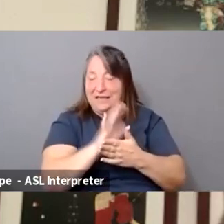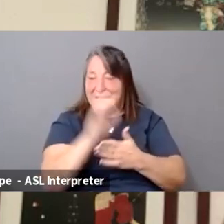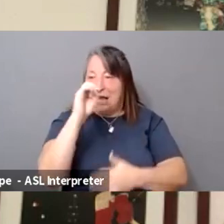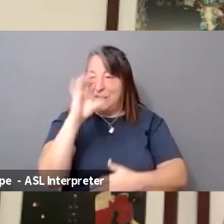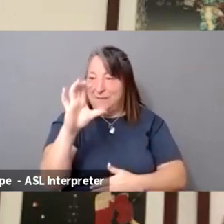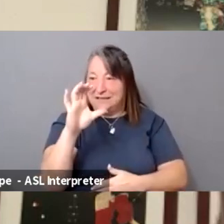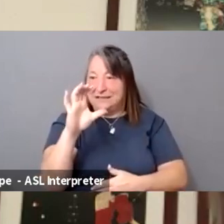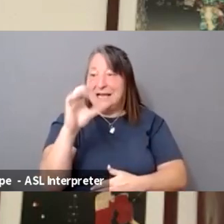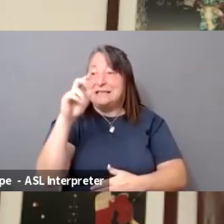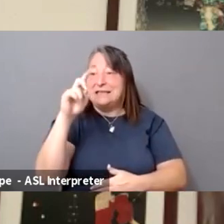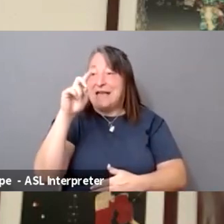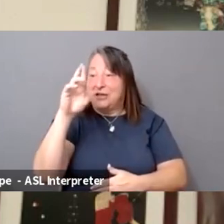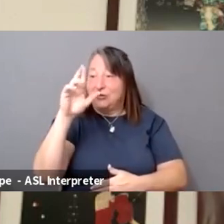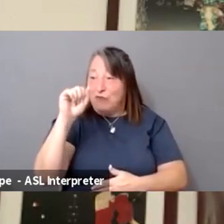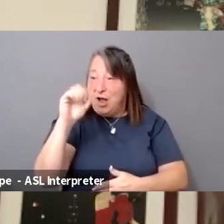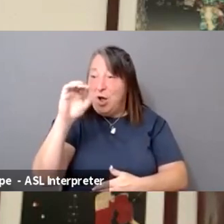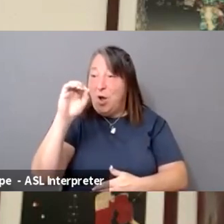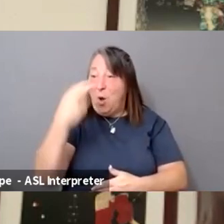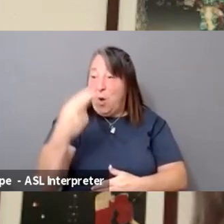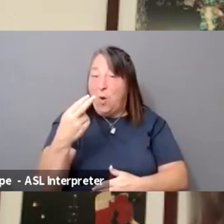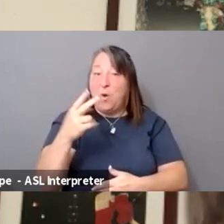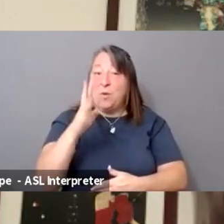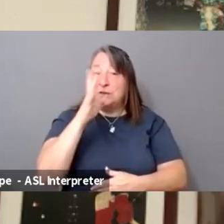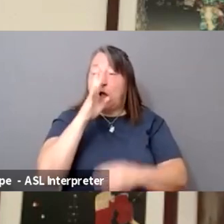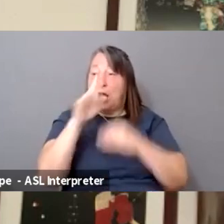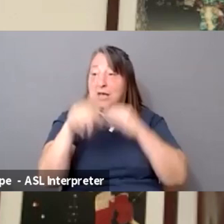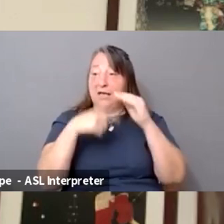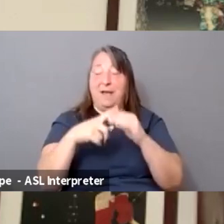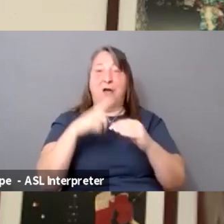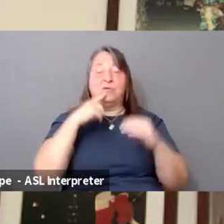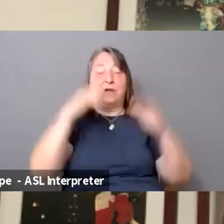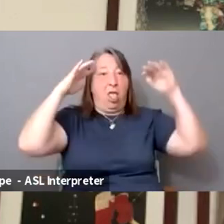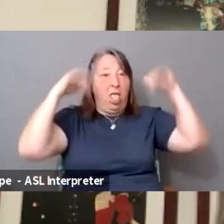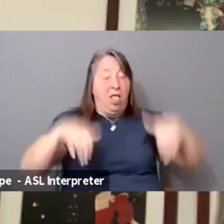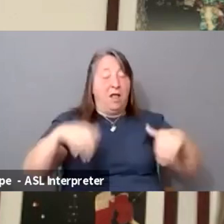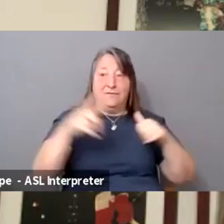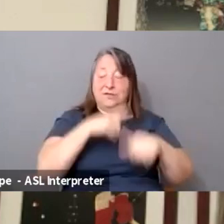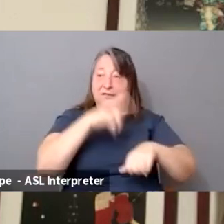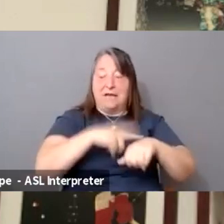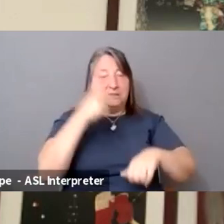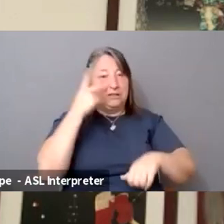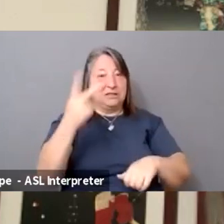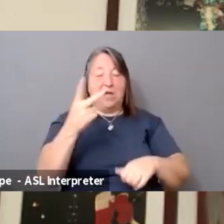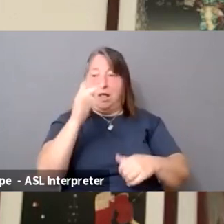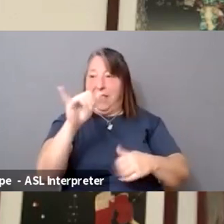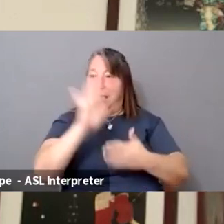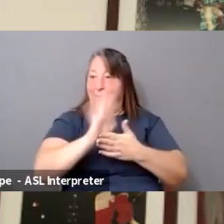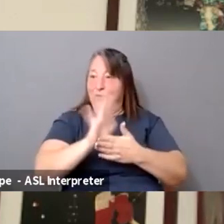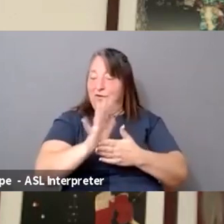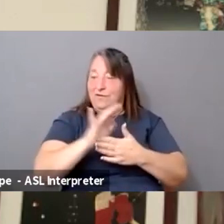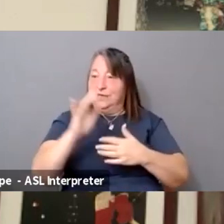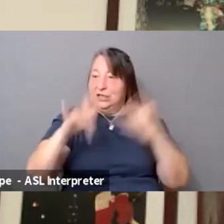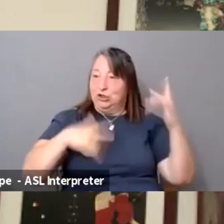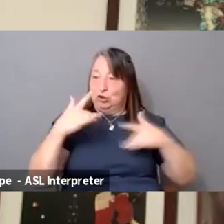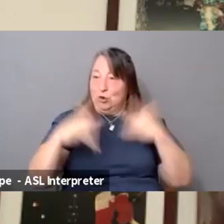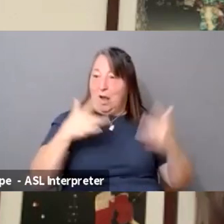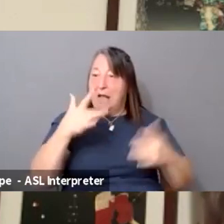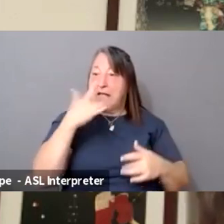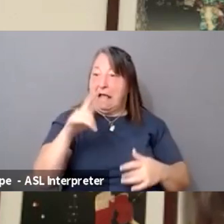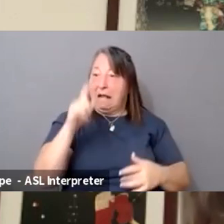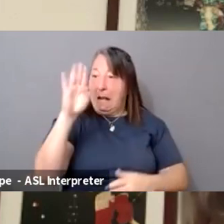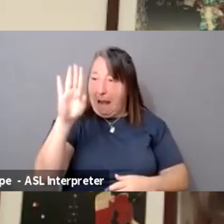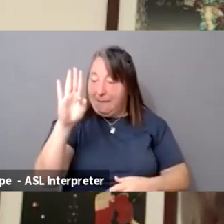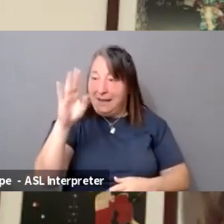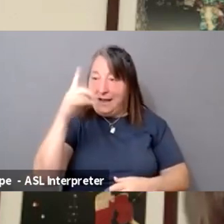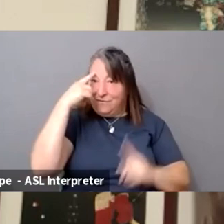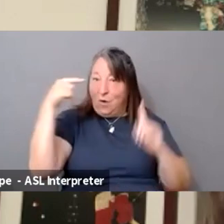Oh was talking about, it just blew her mind the first time she saw Joy Luck Club. And especially for her, it